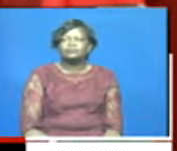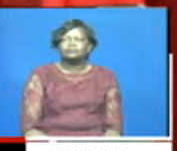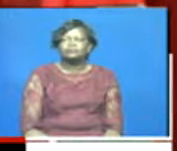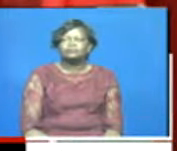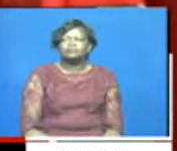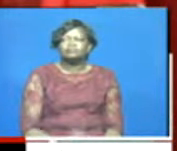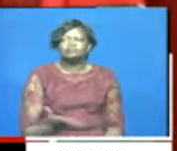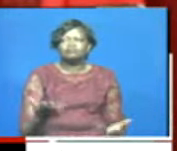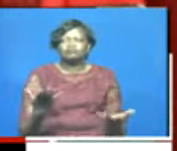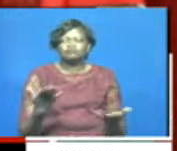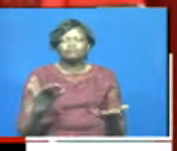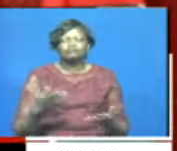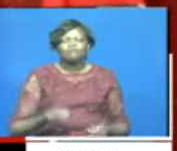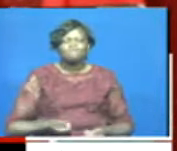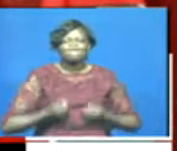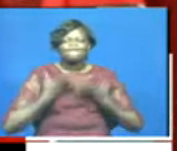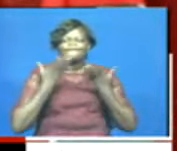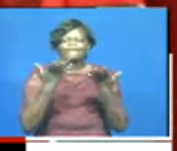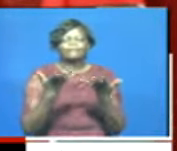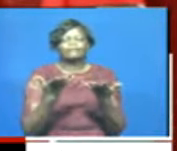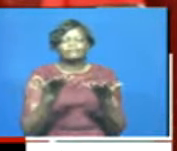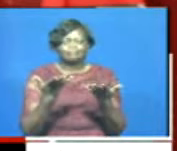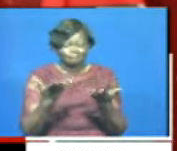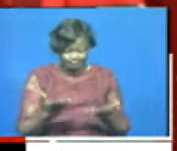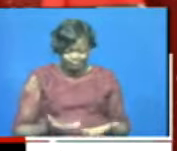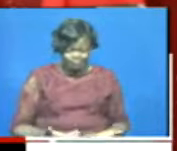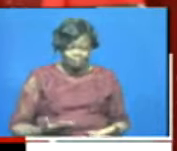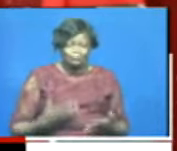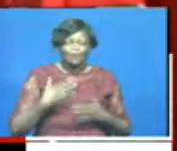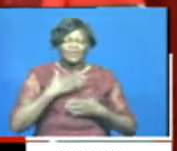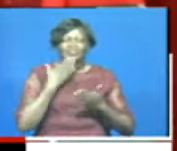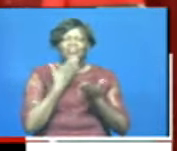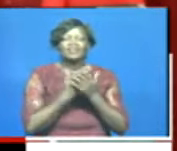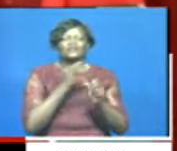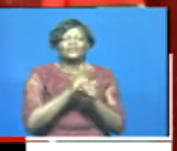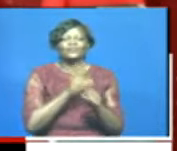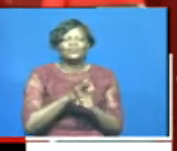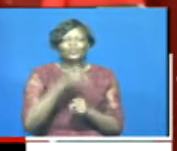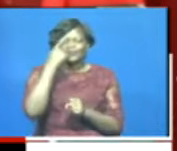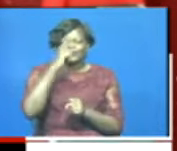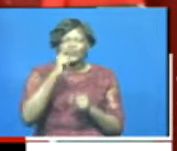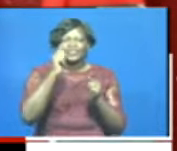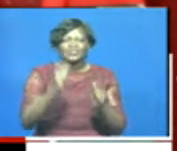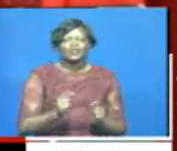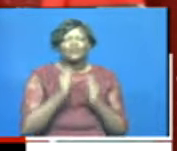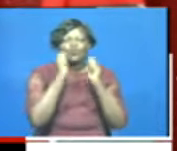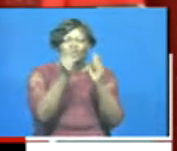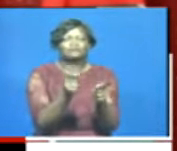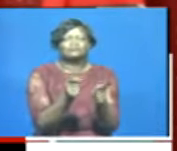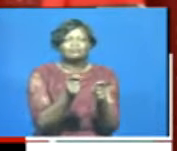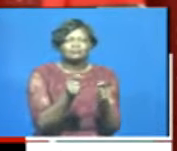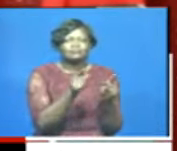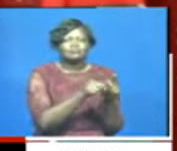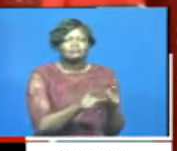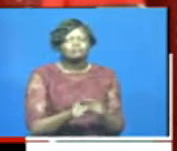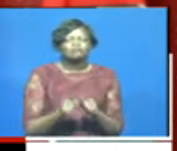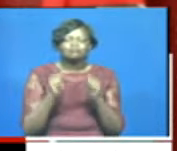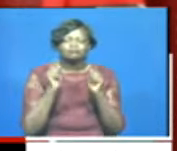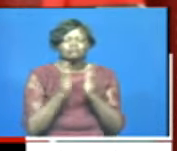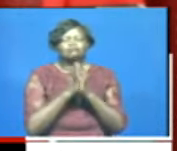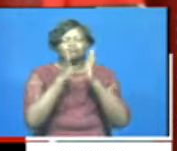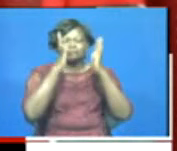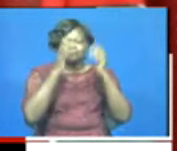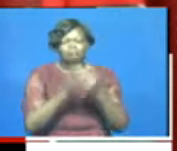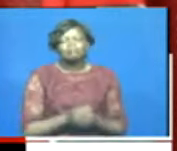Welcome, excellent. I wish to express my deep appreciation, Asante Sana, for the award, and to commend the Gender is My Gender